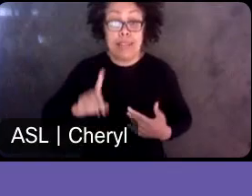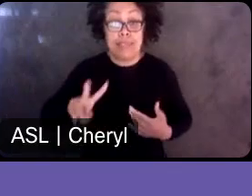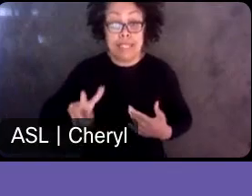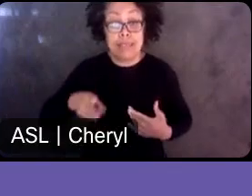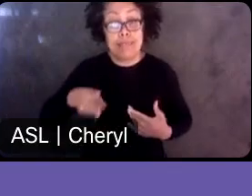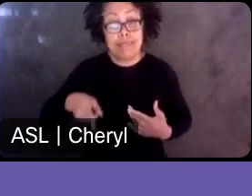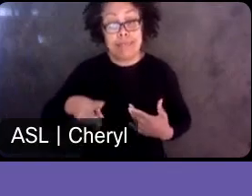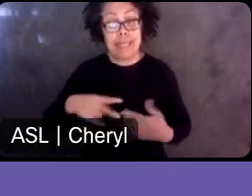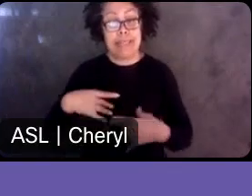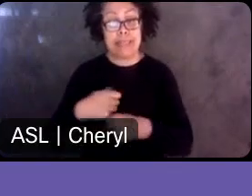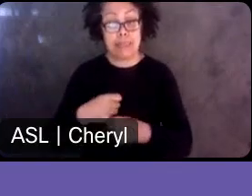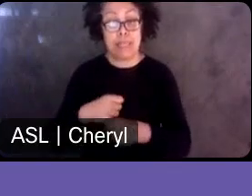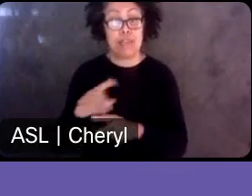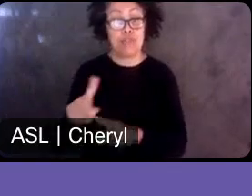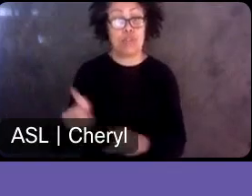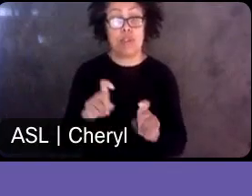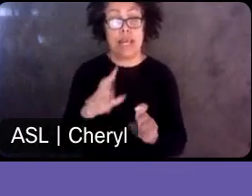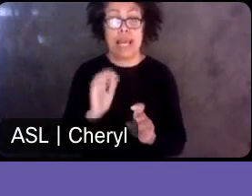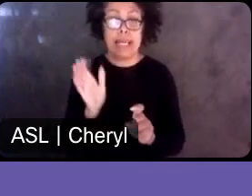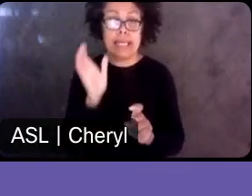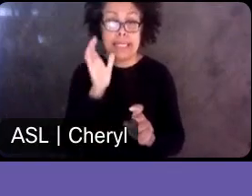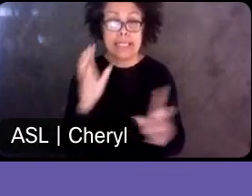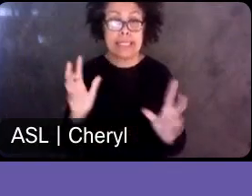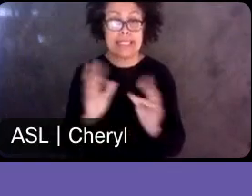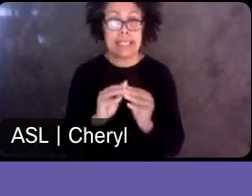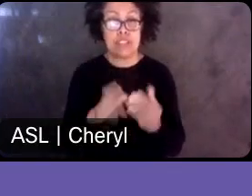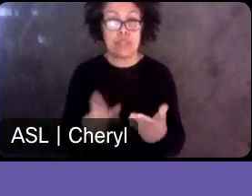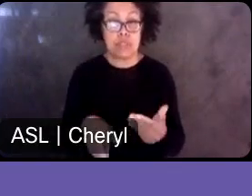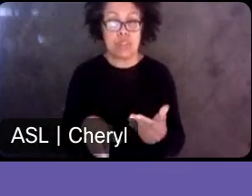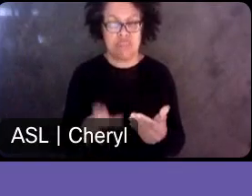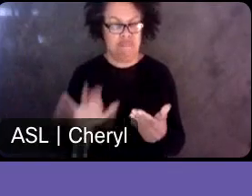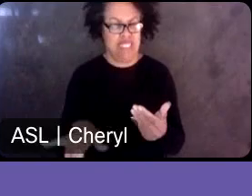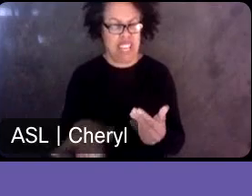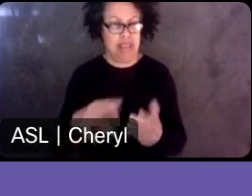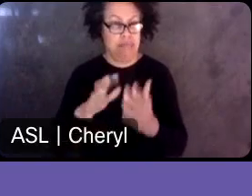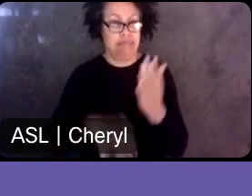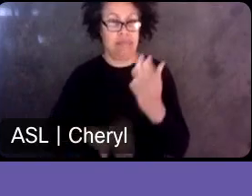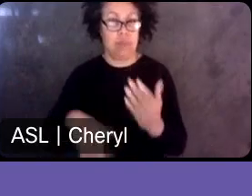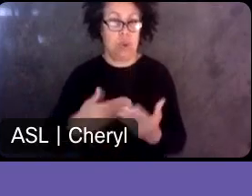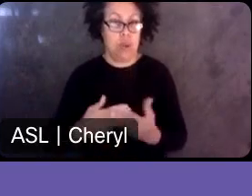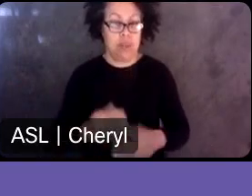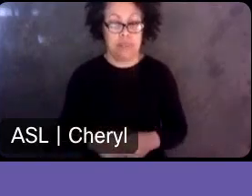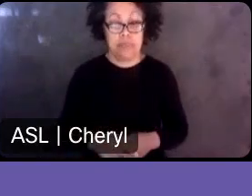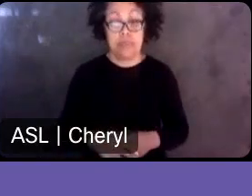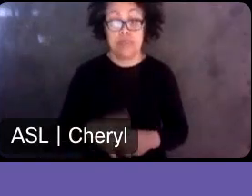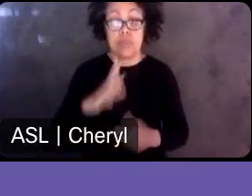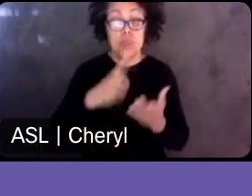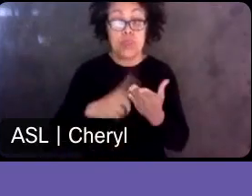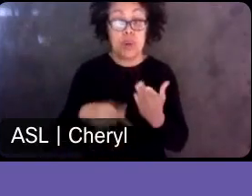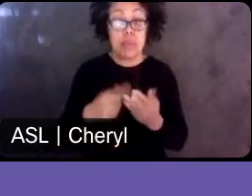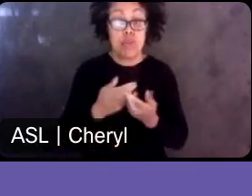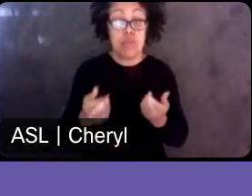of survey and listening session results. Our resources are divided into 4 main categories, which we will look at